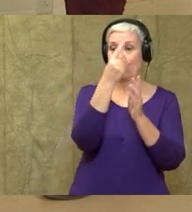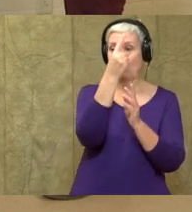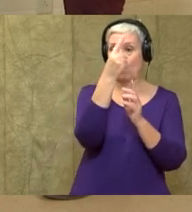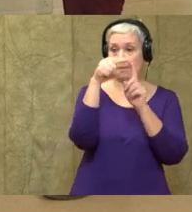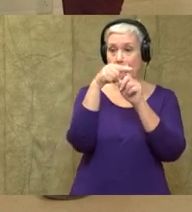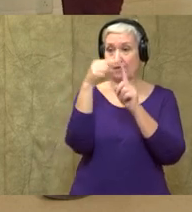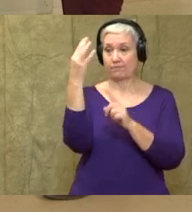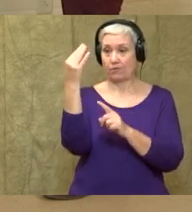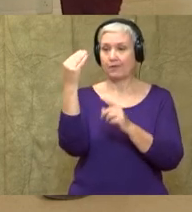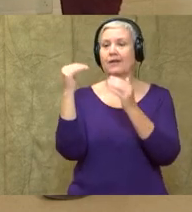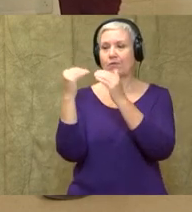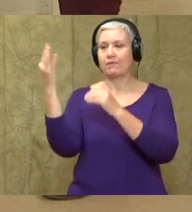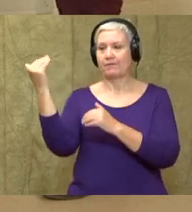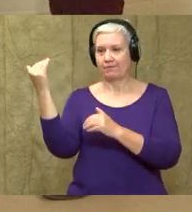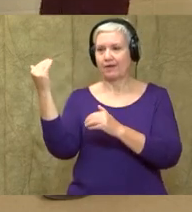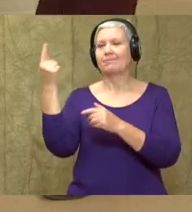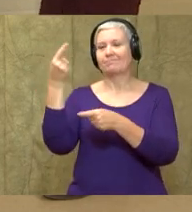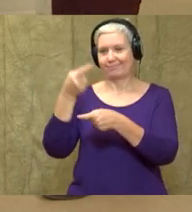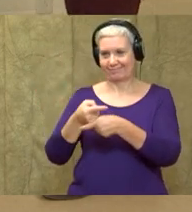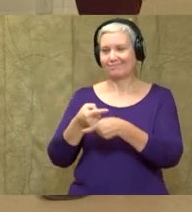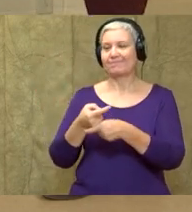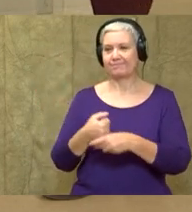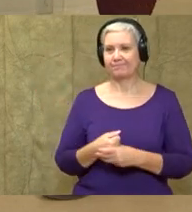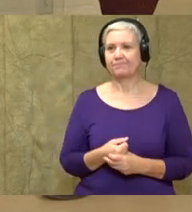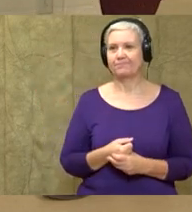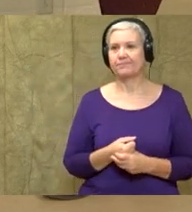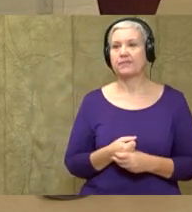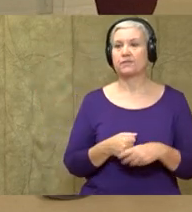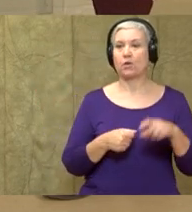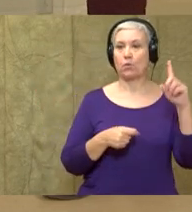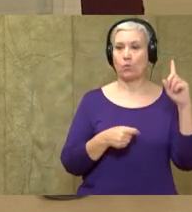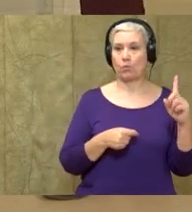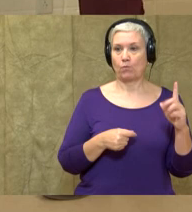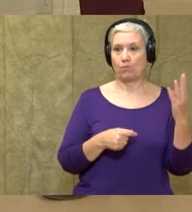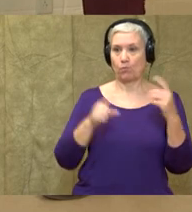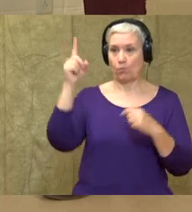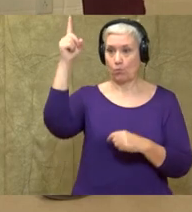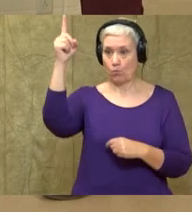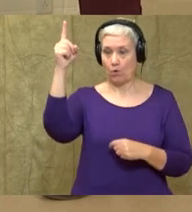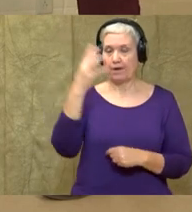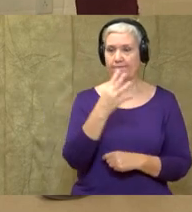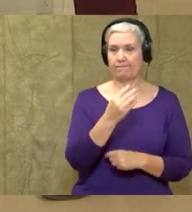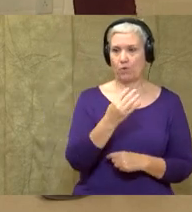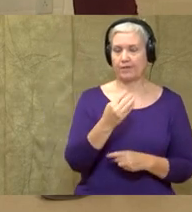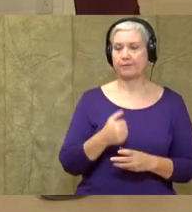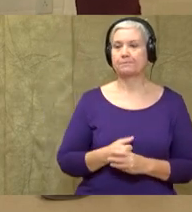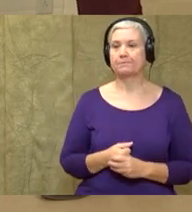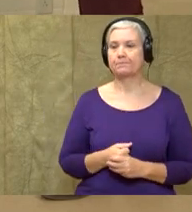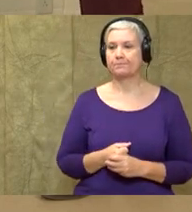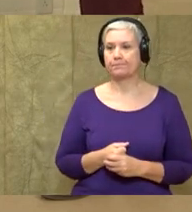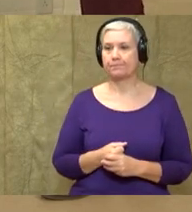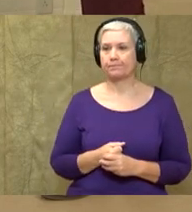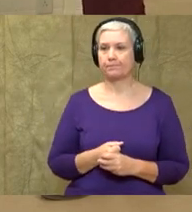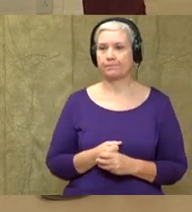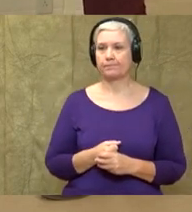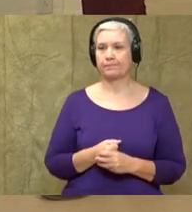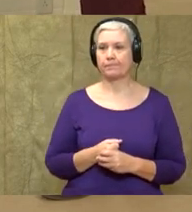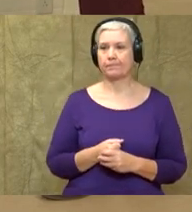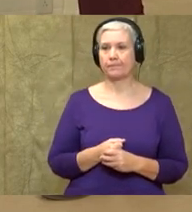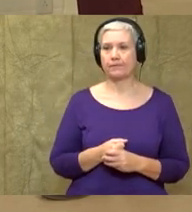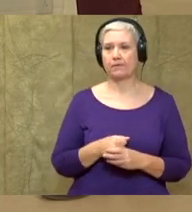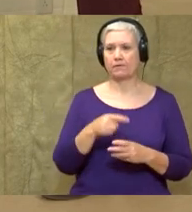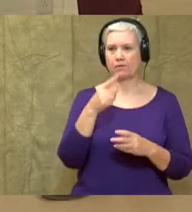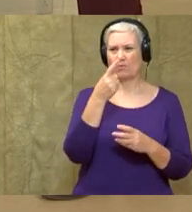1x and 14x are going to fill in the spaces in our area model. If I'm looking for the greatest common factor within this